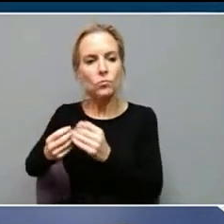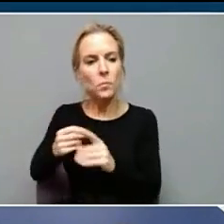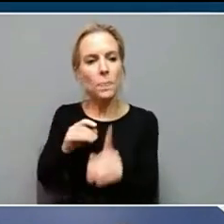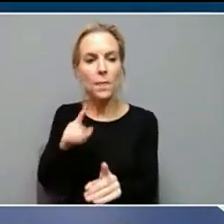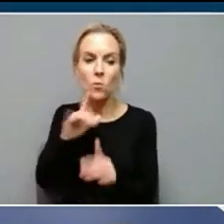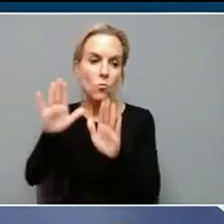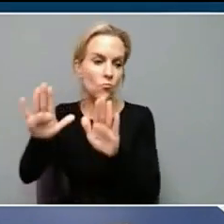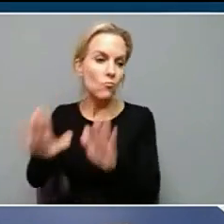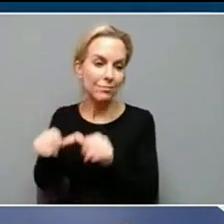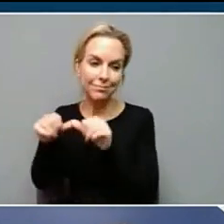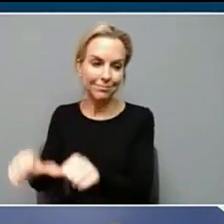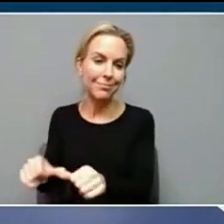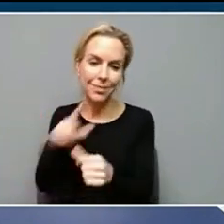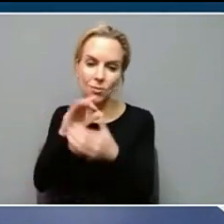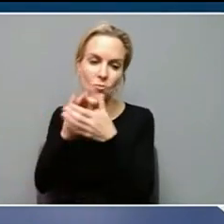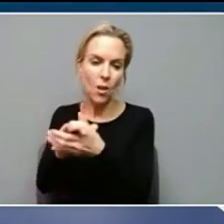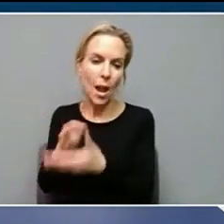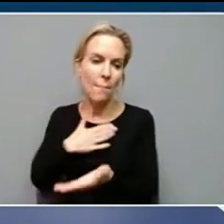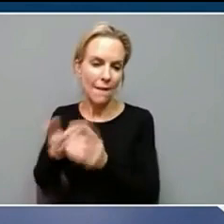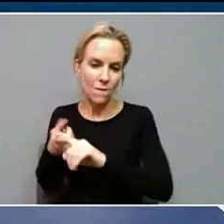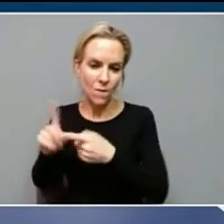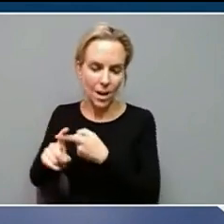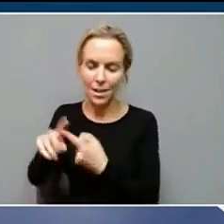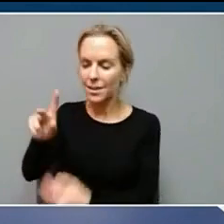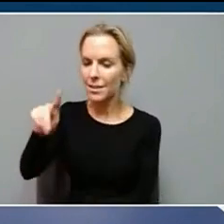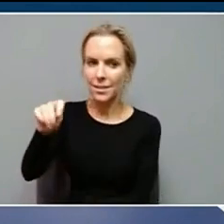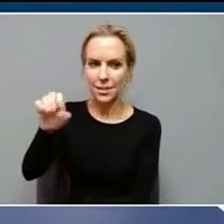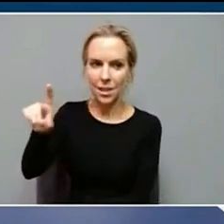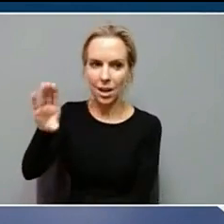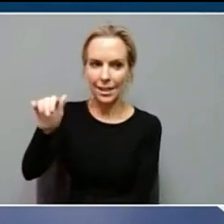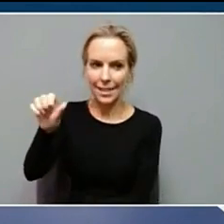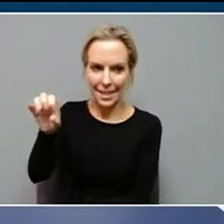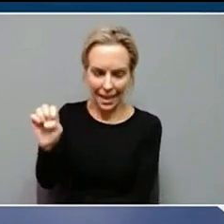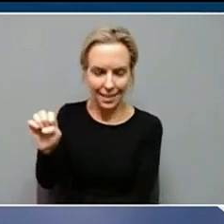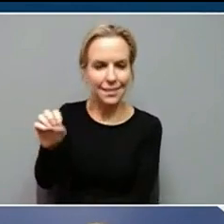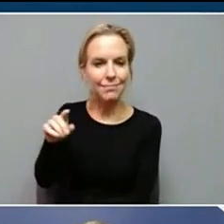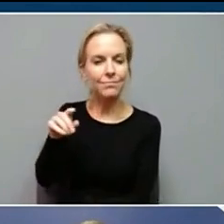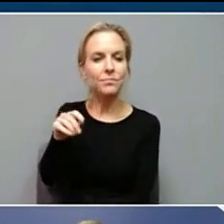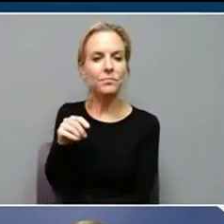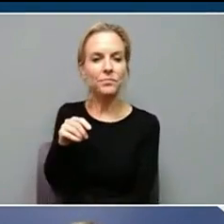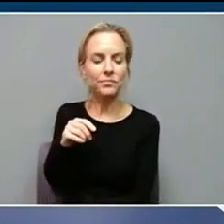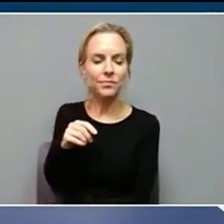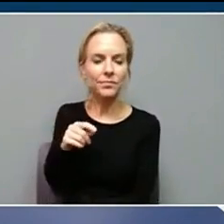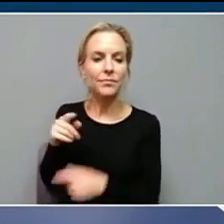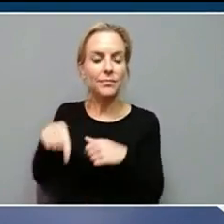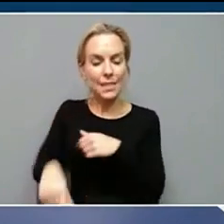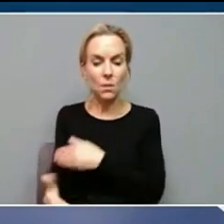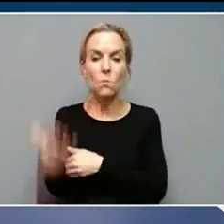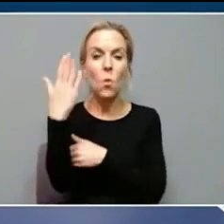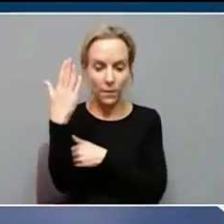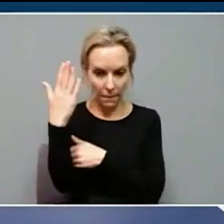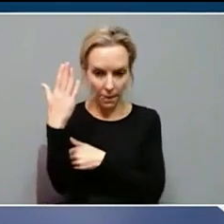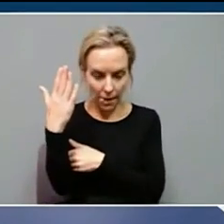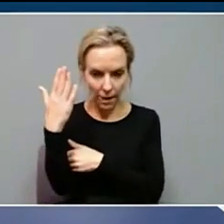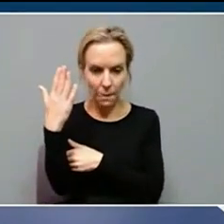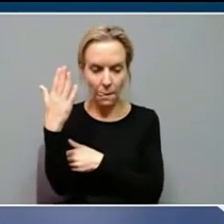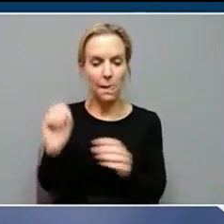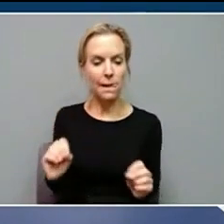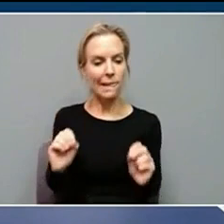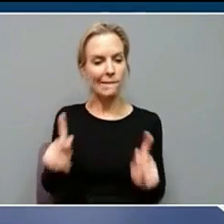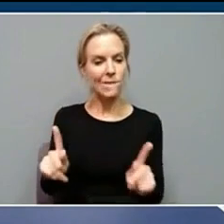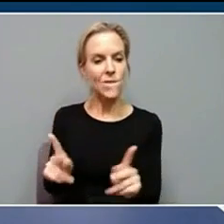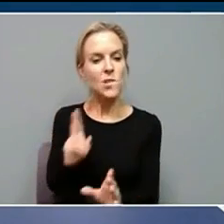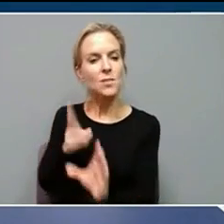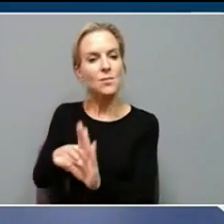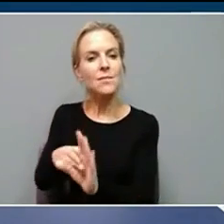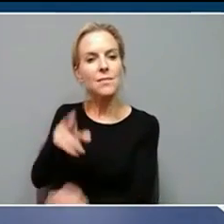I'd like to congratulate my friend Todd Case on that one. This morning, I had the opportunity to join James E.